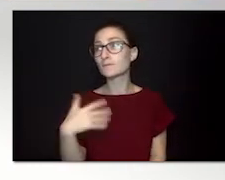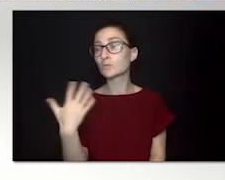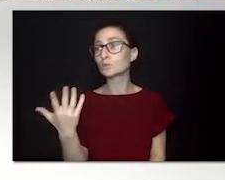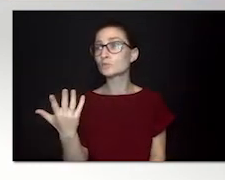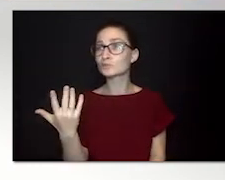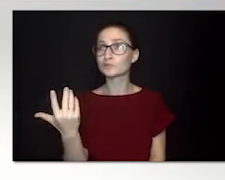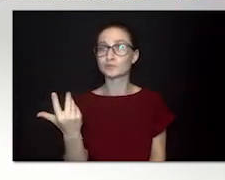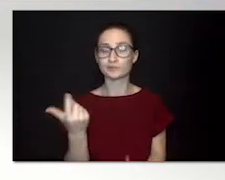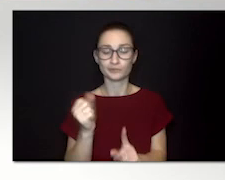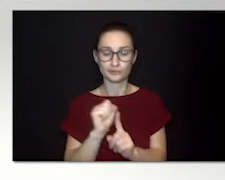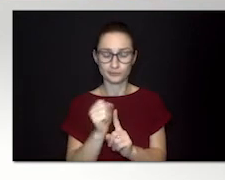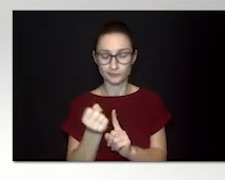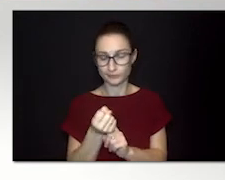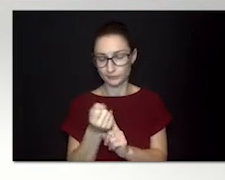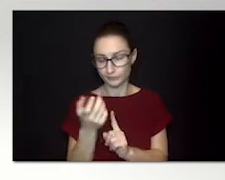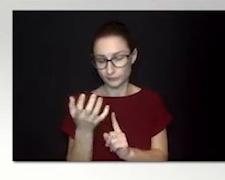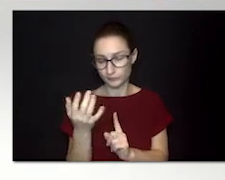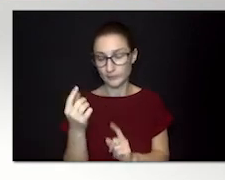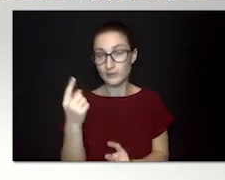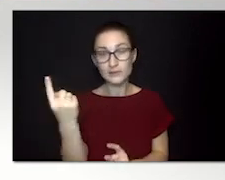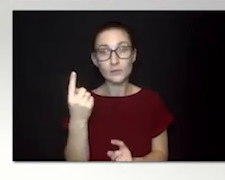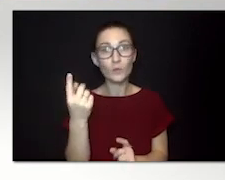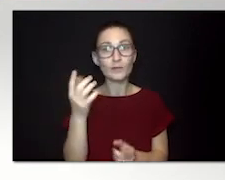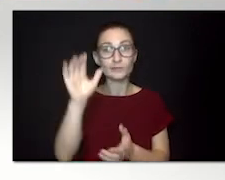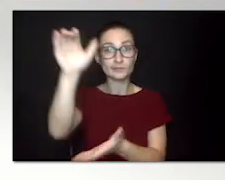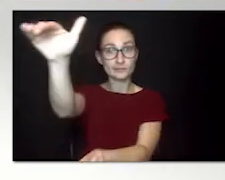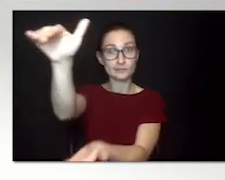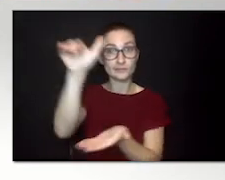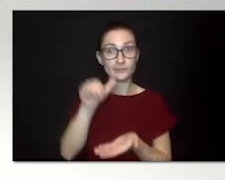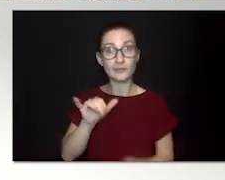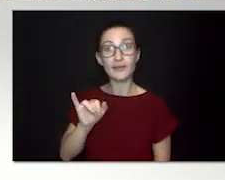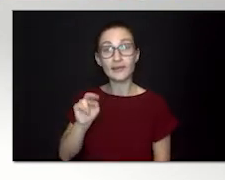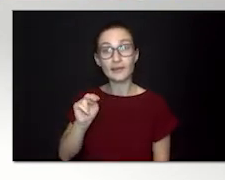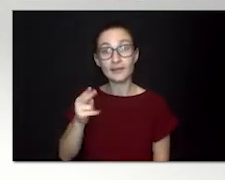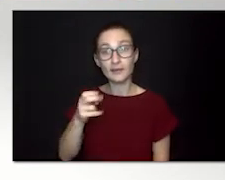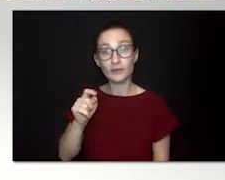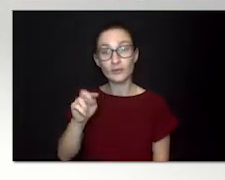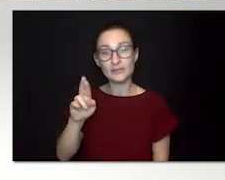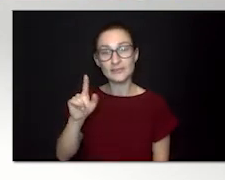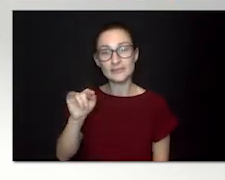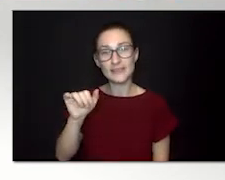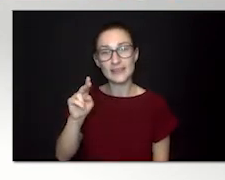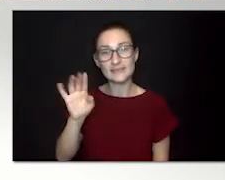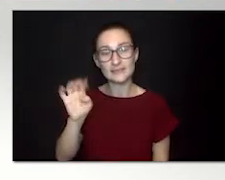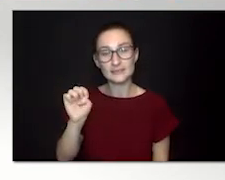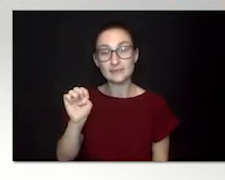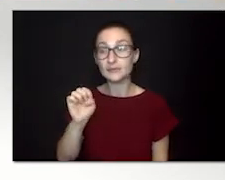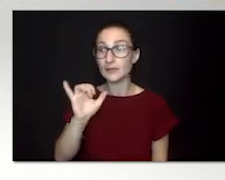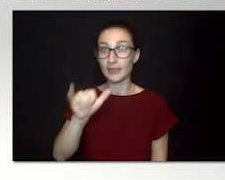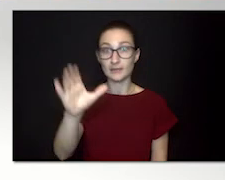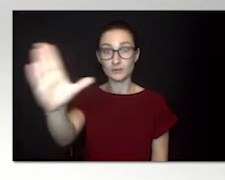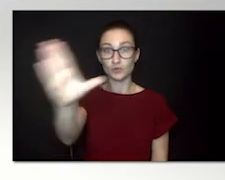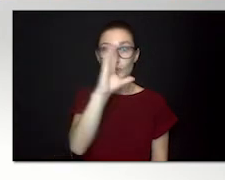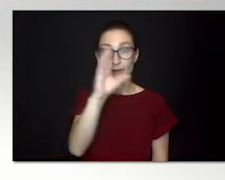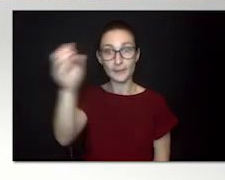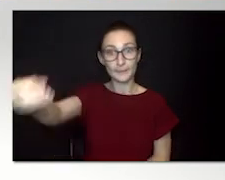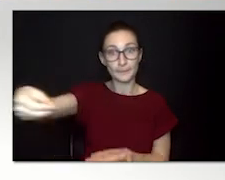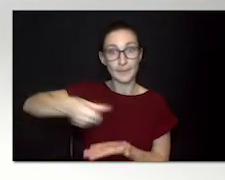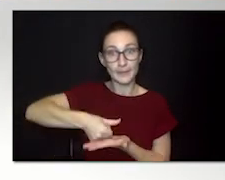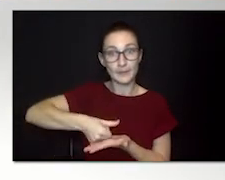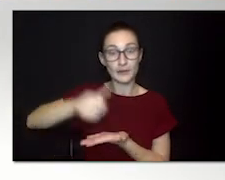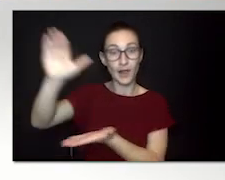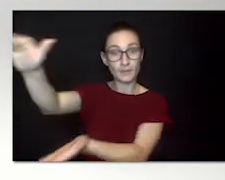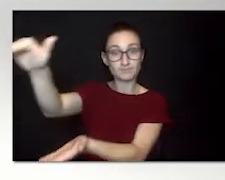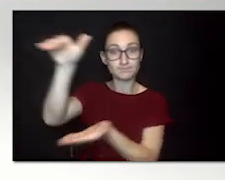where let's say someone received an inheritance. Well, that's a direct payment to them, so they would set up